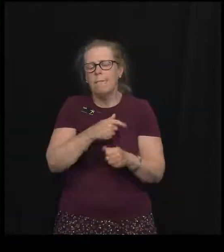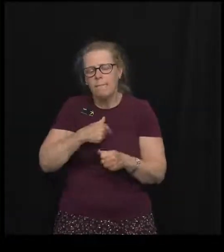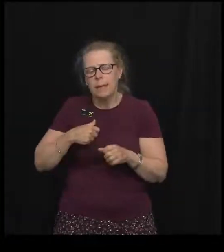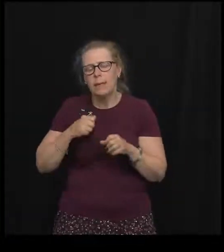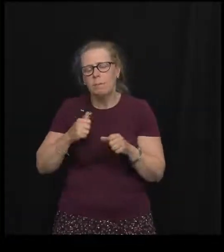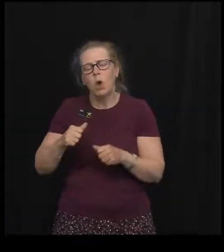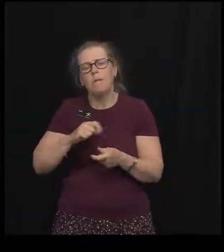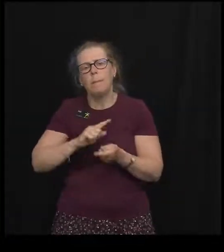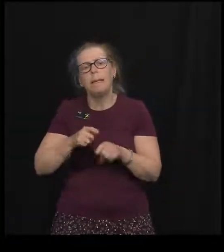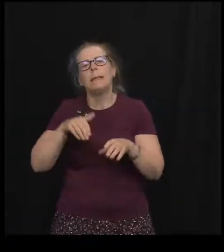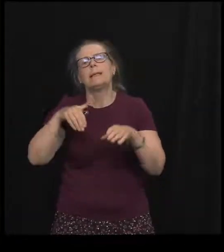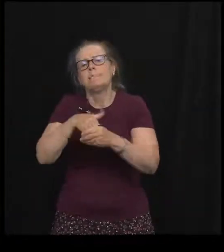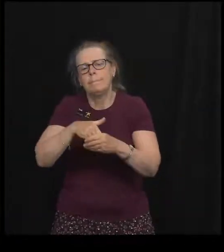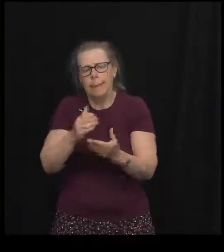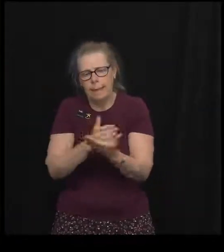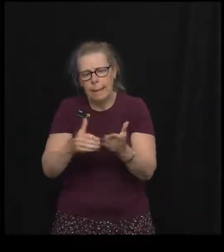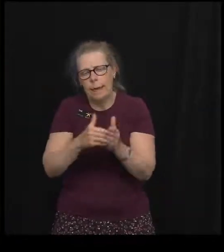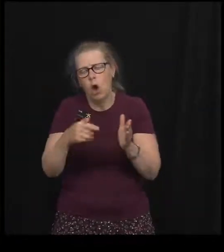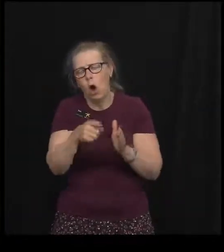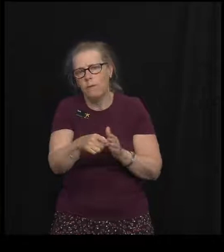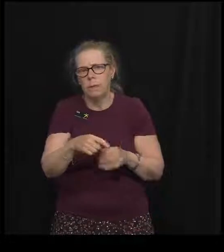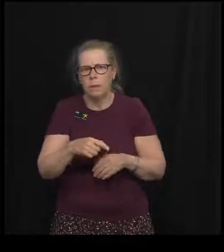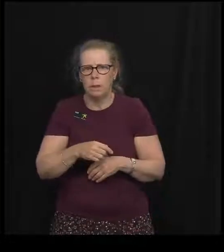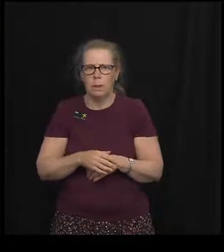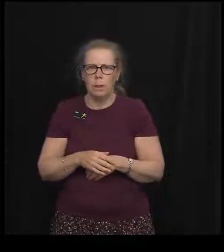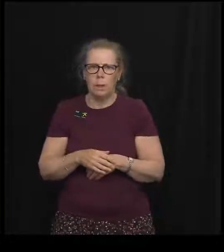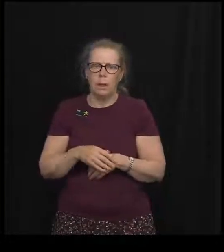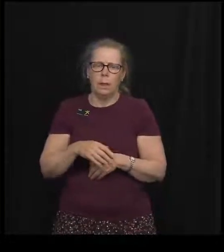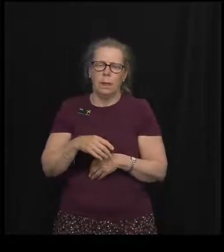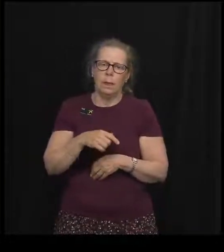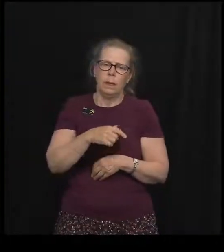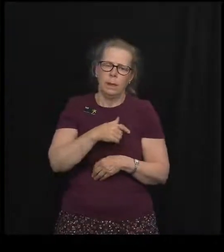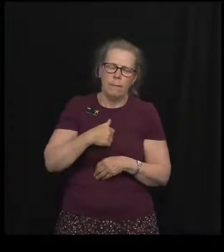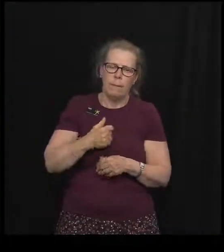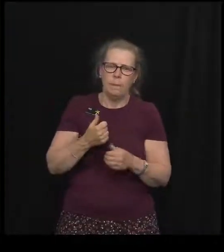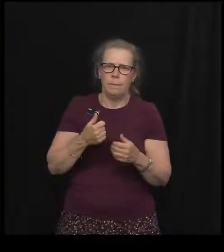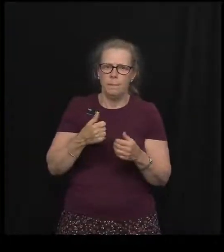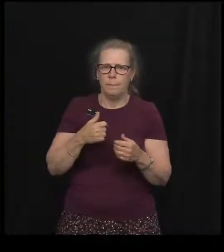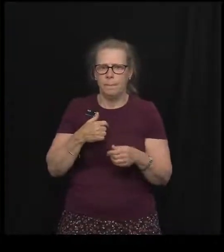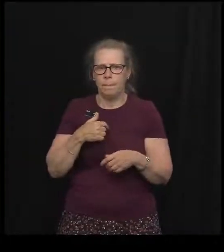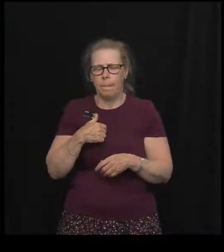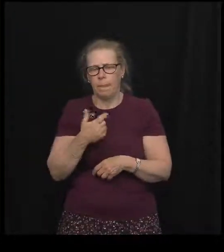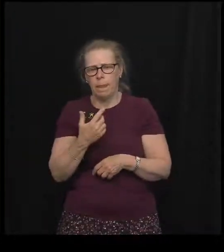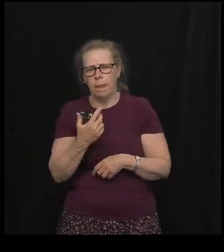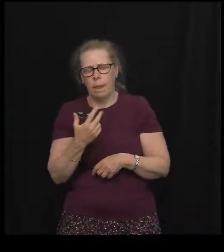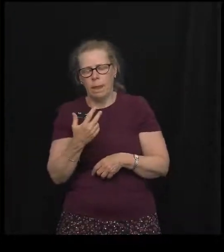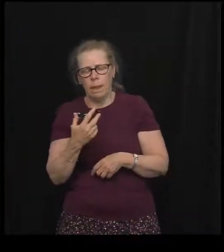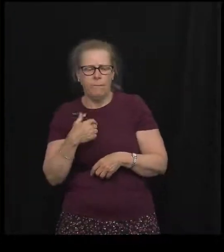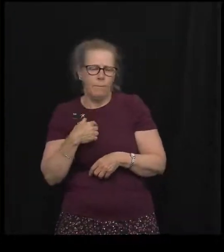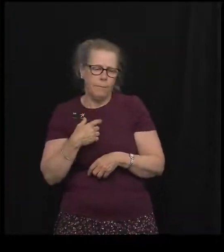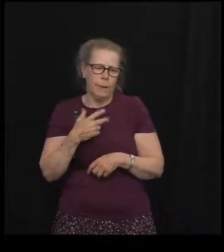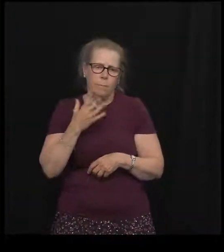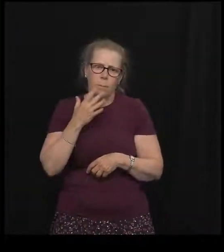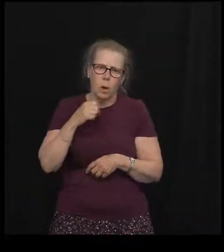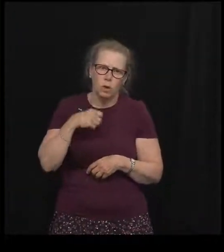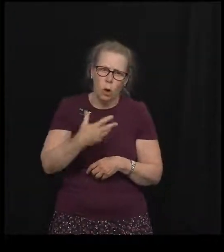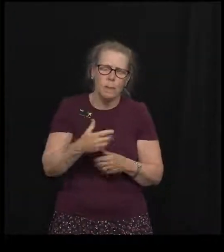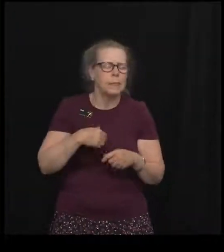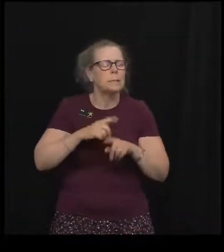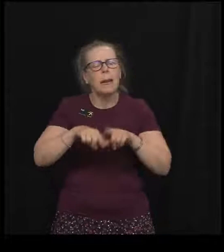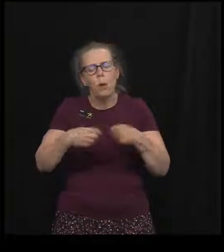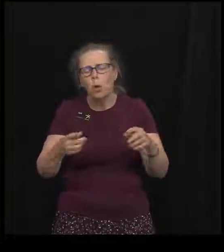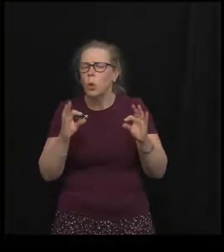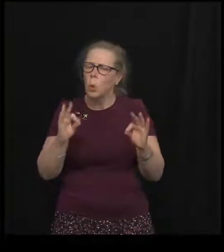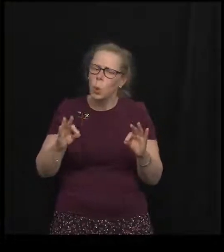voluntarily contribute to it. So whether you call it a treaty or a party or a Congress of the party, it doesn't matter so much. But I think the spirit